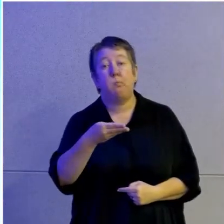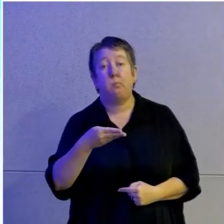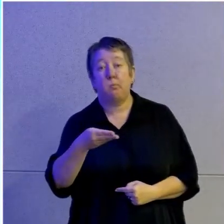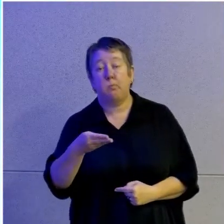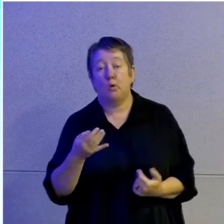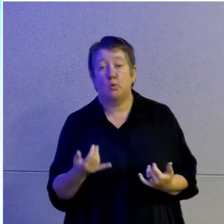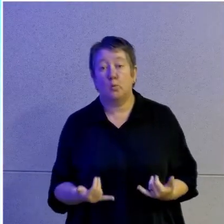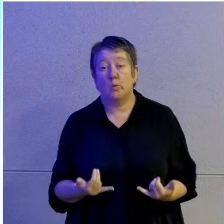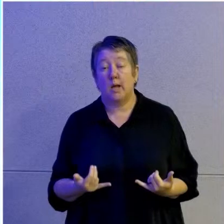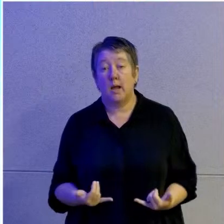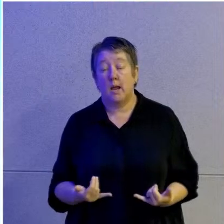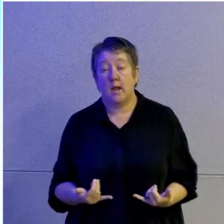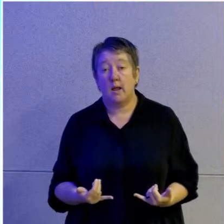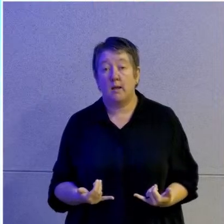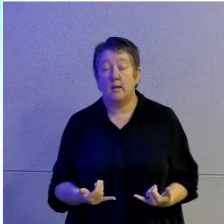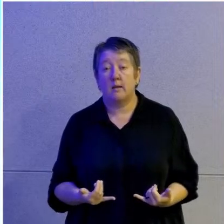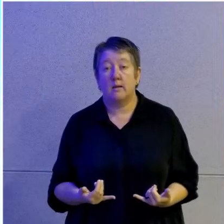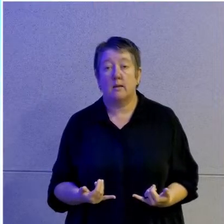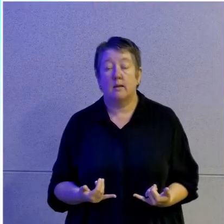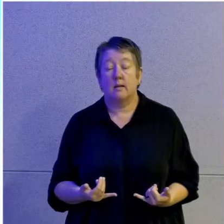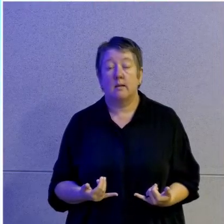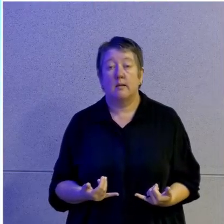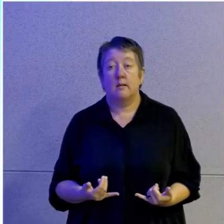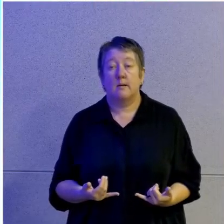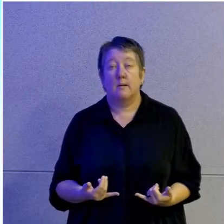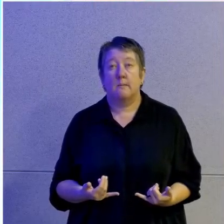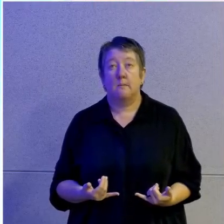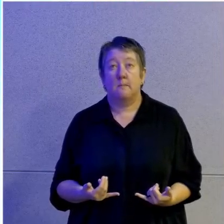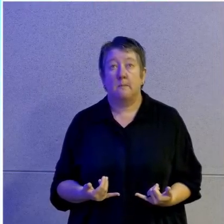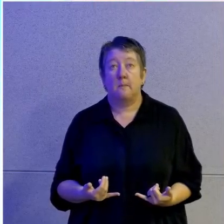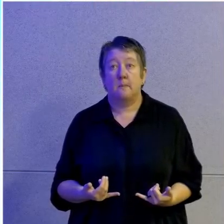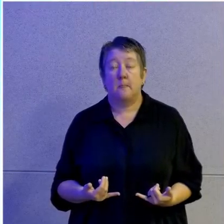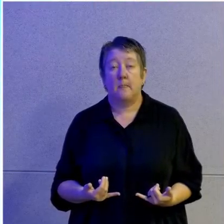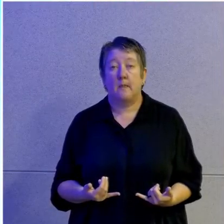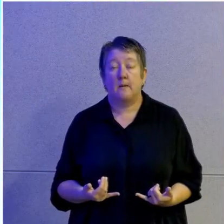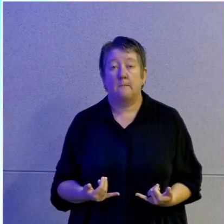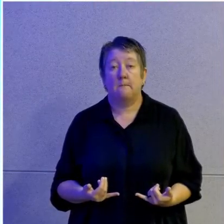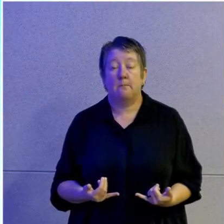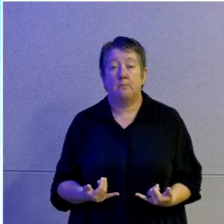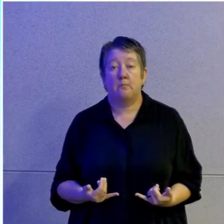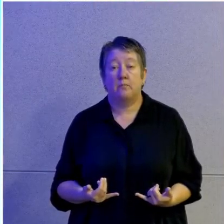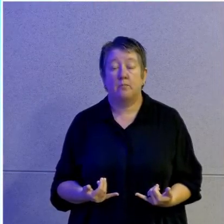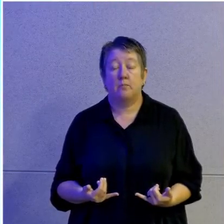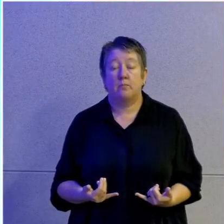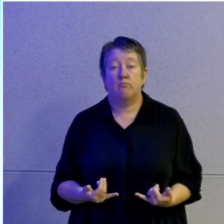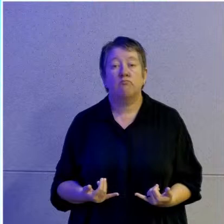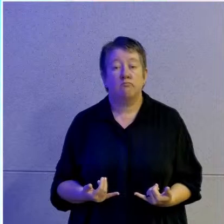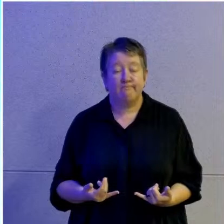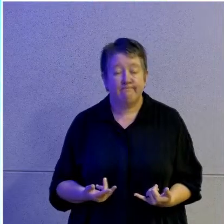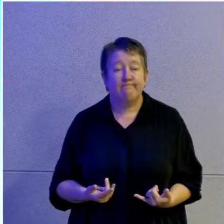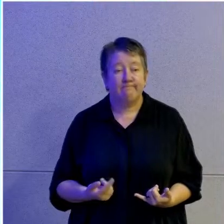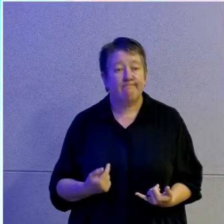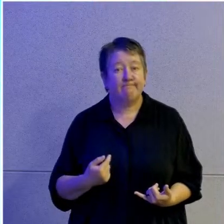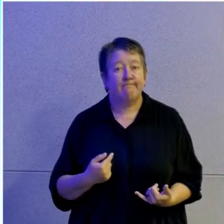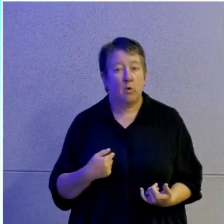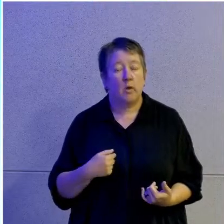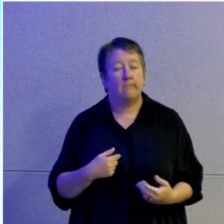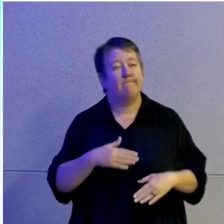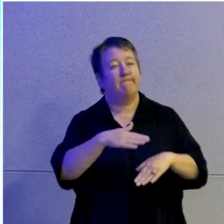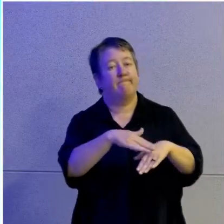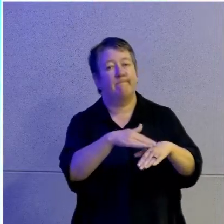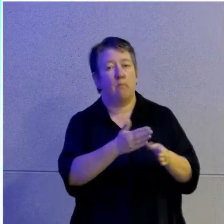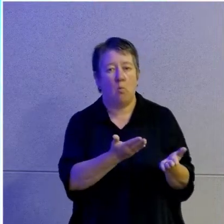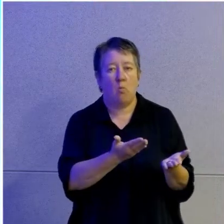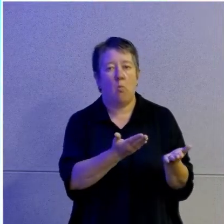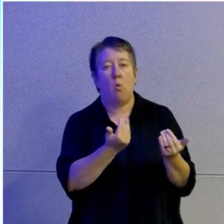are expected, and all of us, we are called upon to work very hard and to